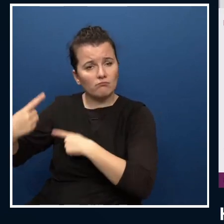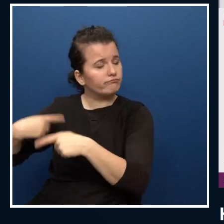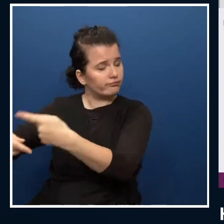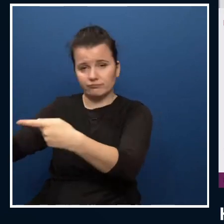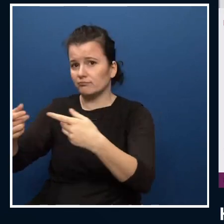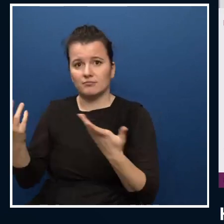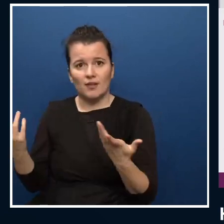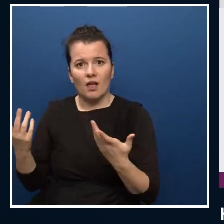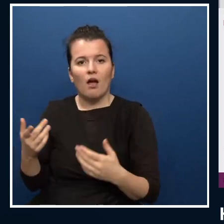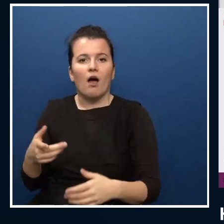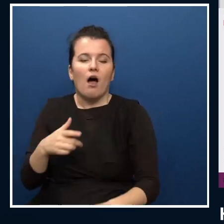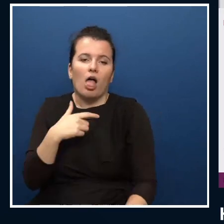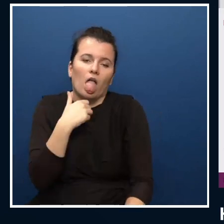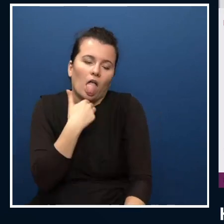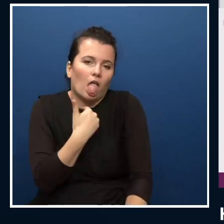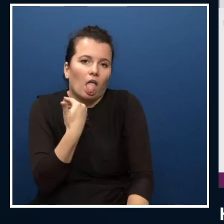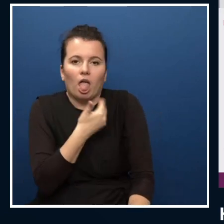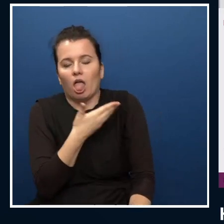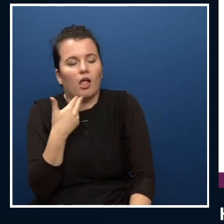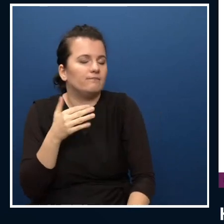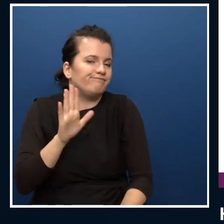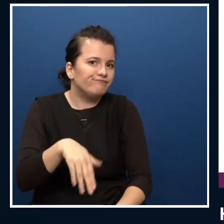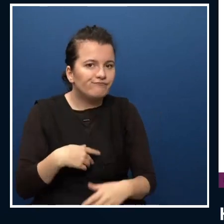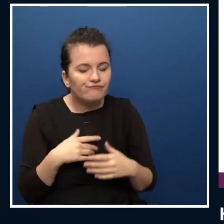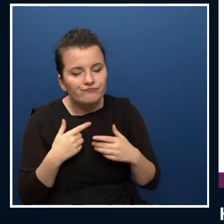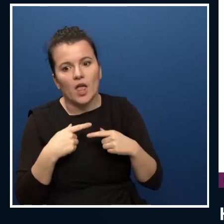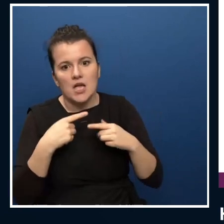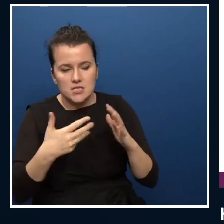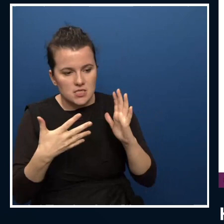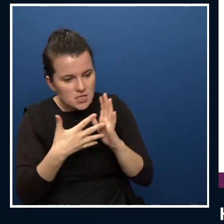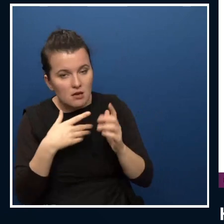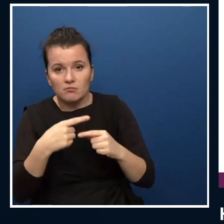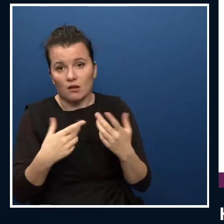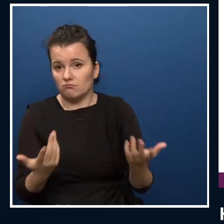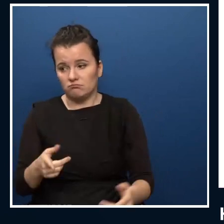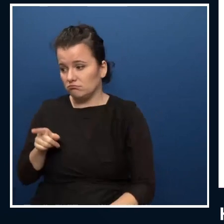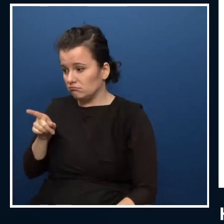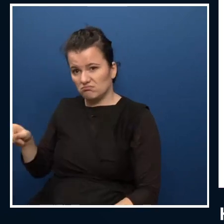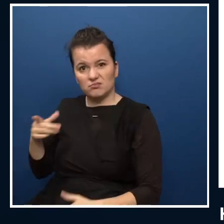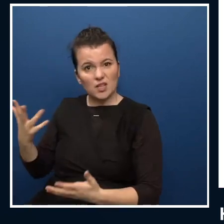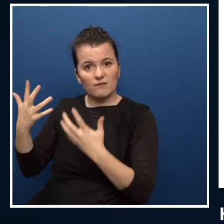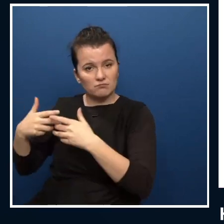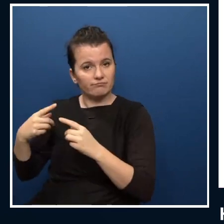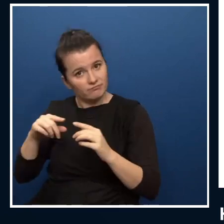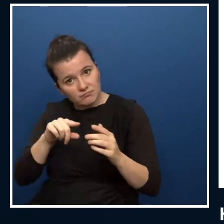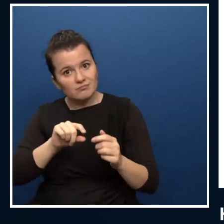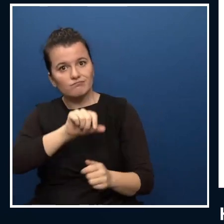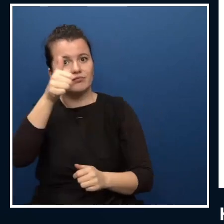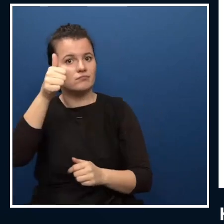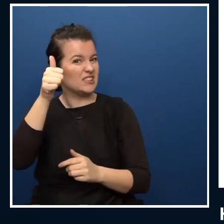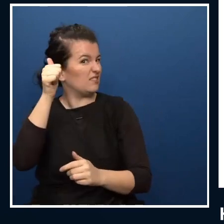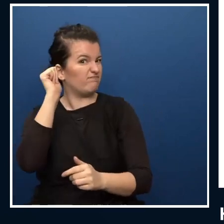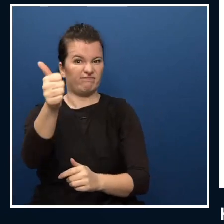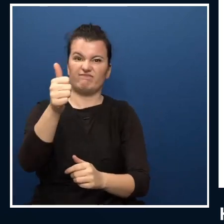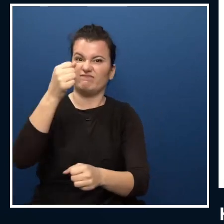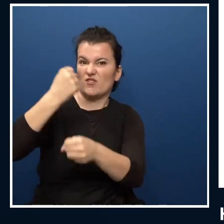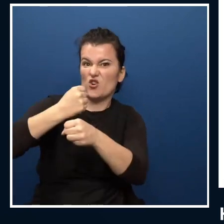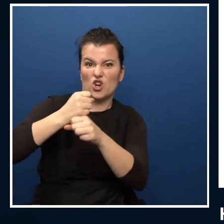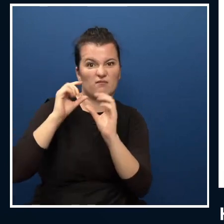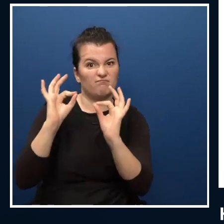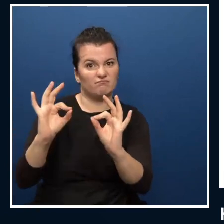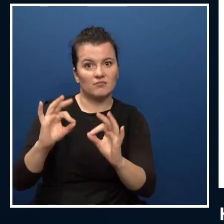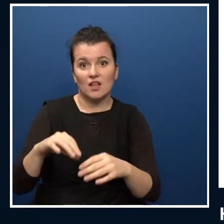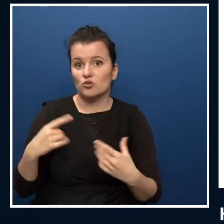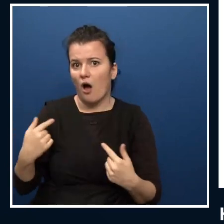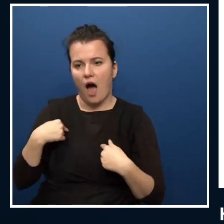ran all the tests. The site still works. I know the commits. Now, the only thing that I could do as a human now